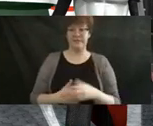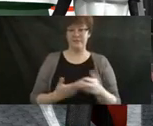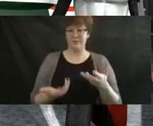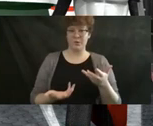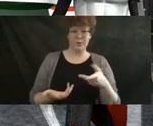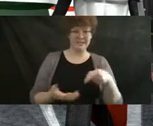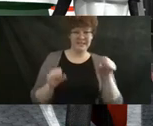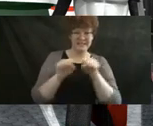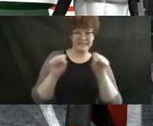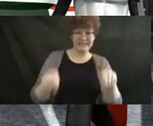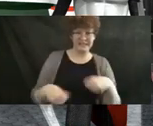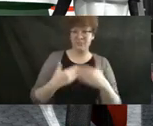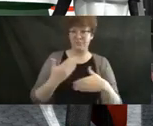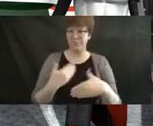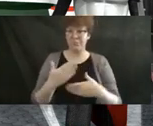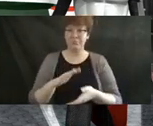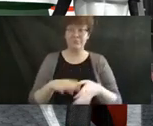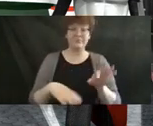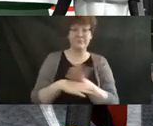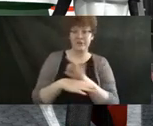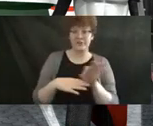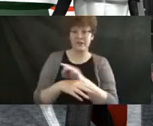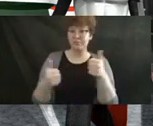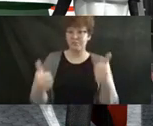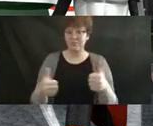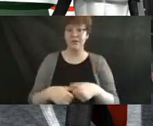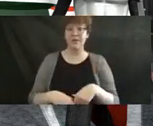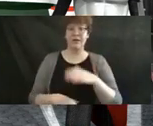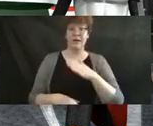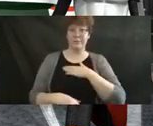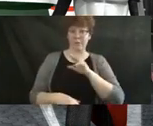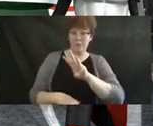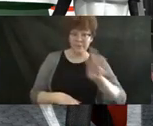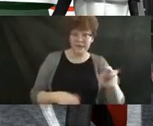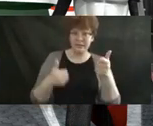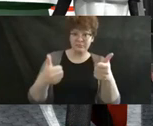system working out for you? Is my website working out for you? I need to know for the fall.